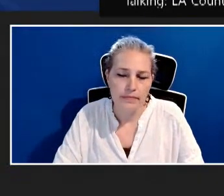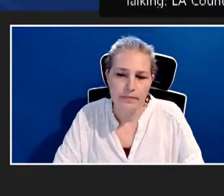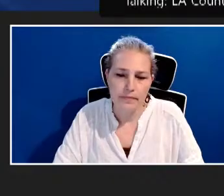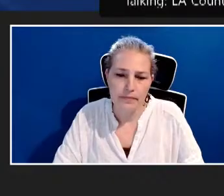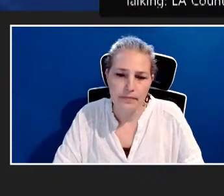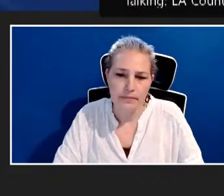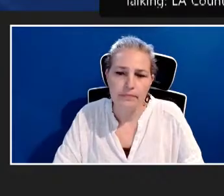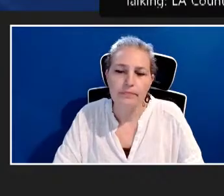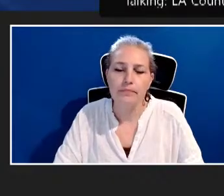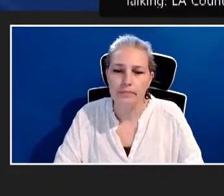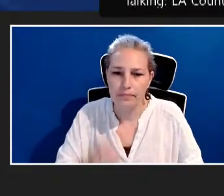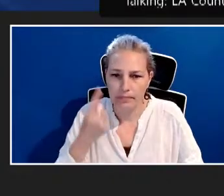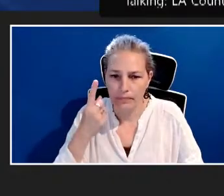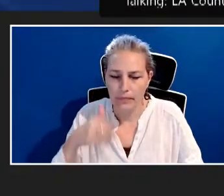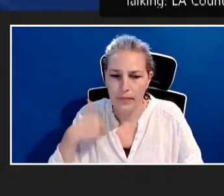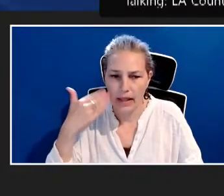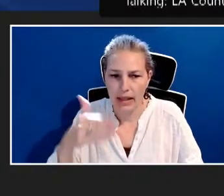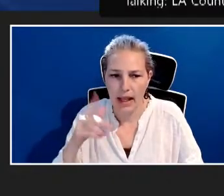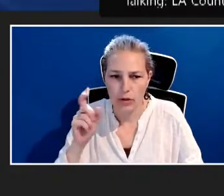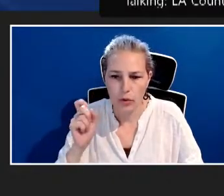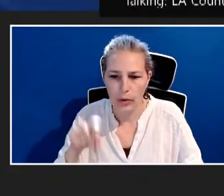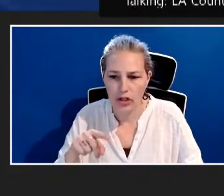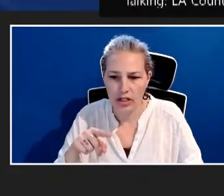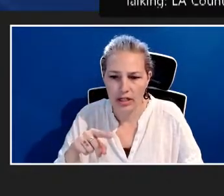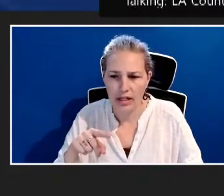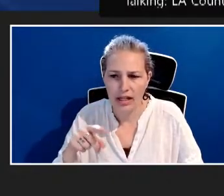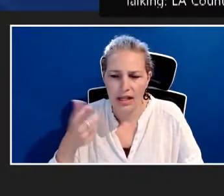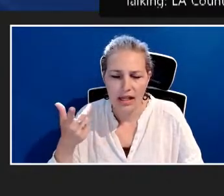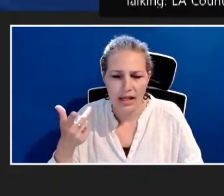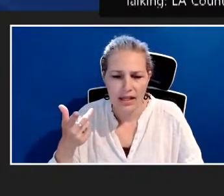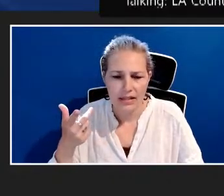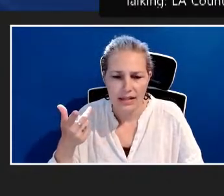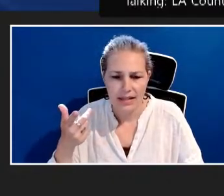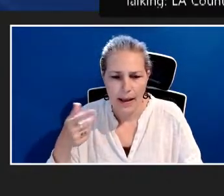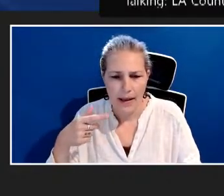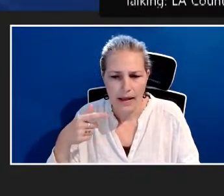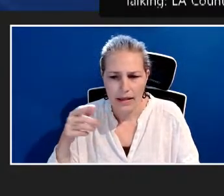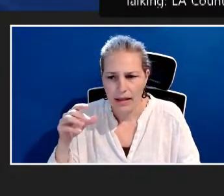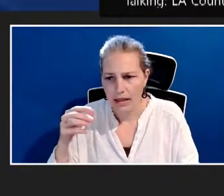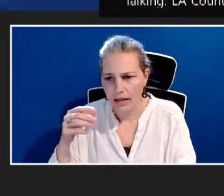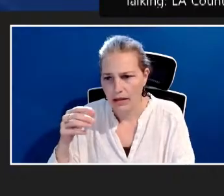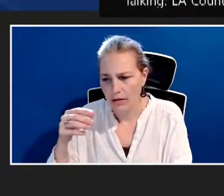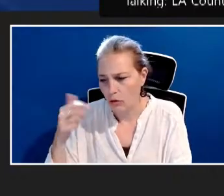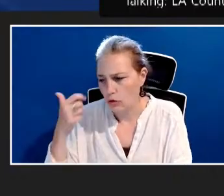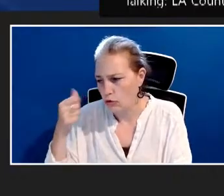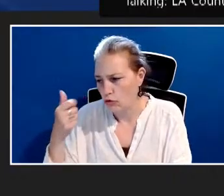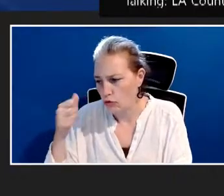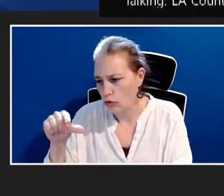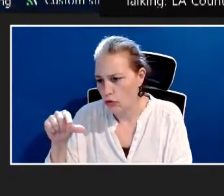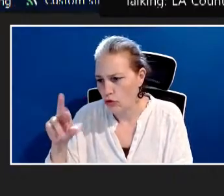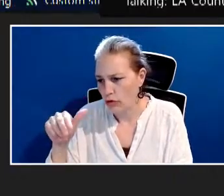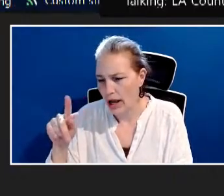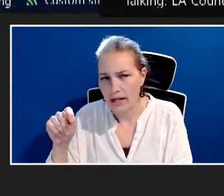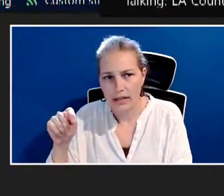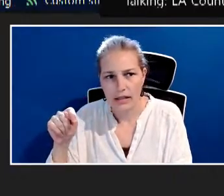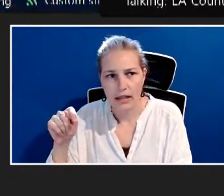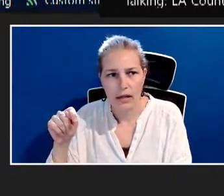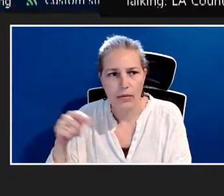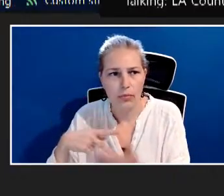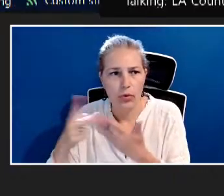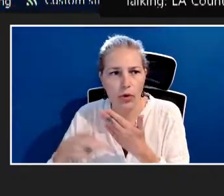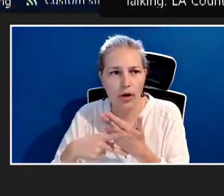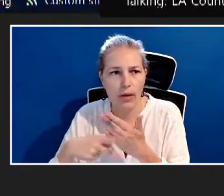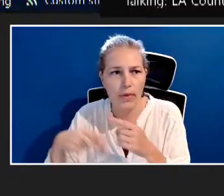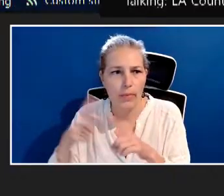Okay, and then the next question is, does the grant program apply to those with HELOCs rather than